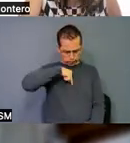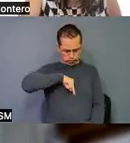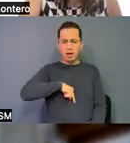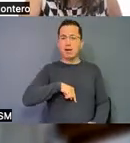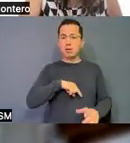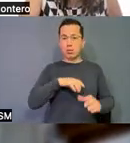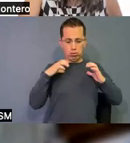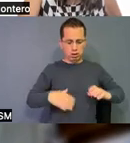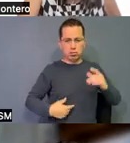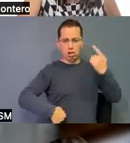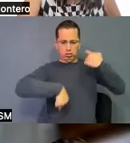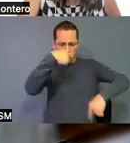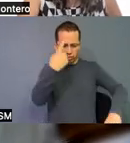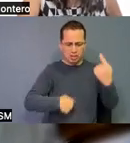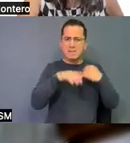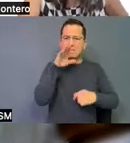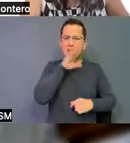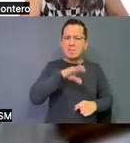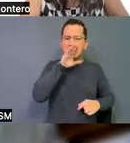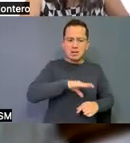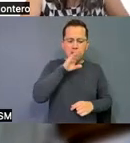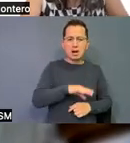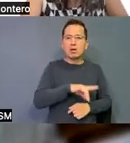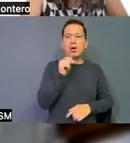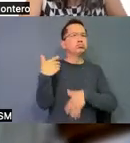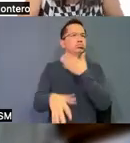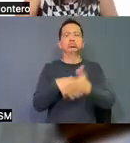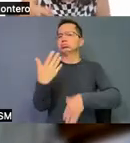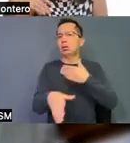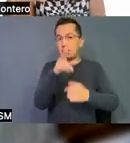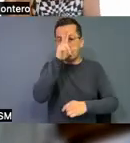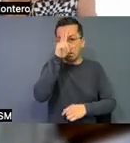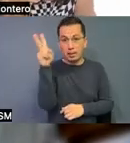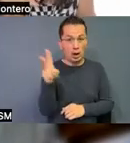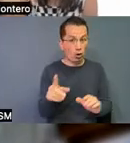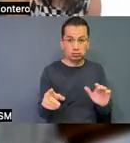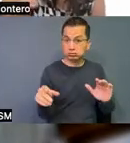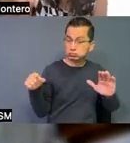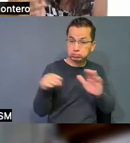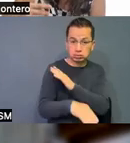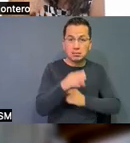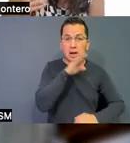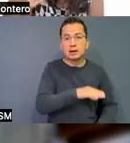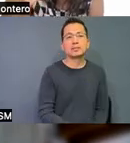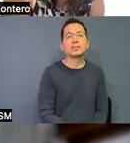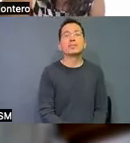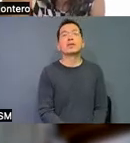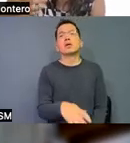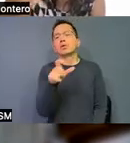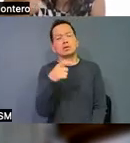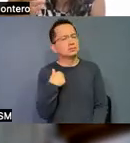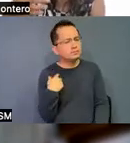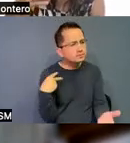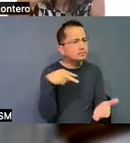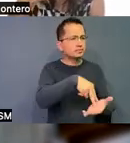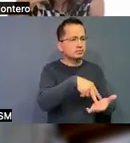of that was only burnout. Once burnout has been surpassed, we do start seeing the signs of secondary